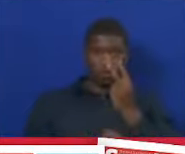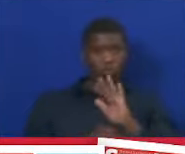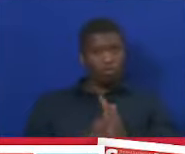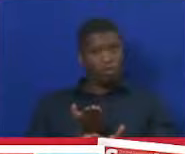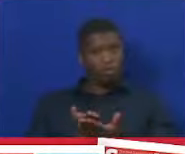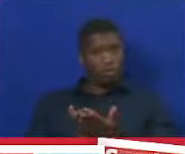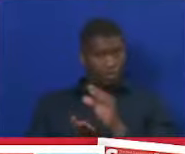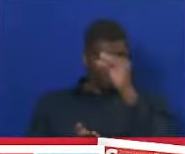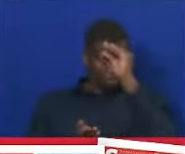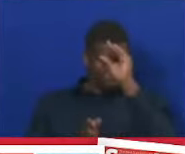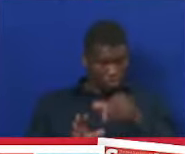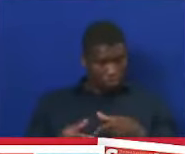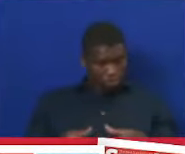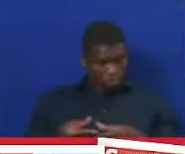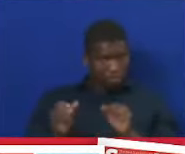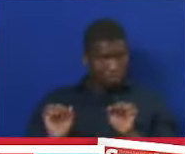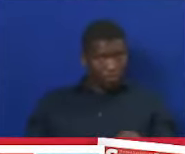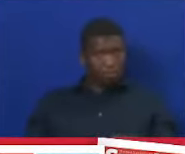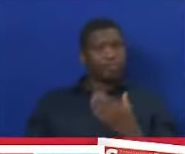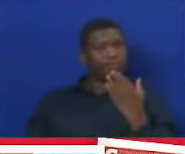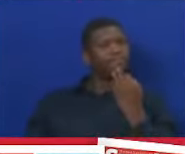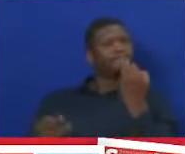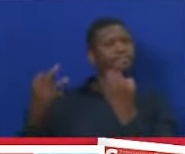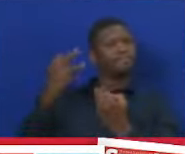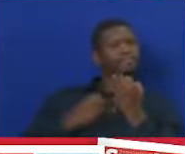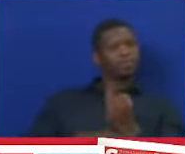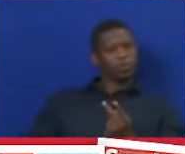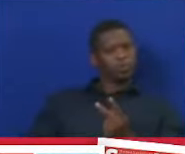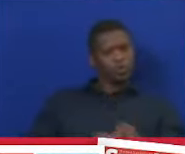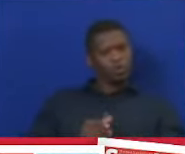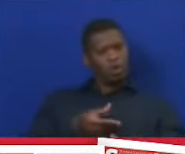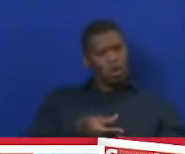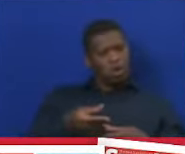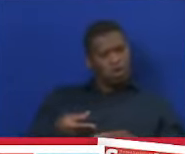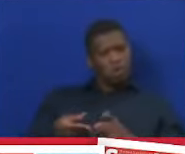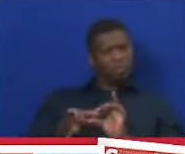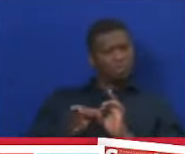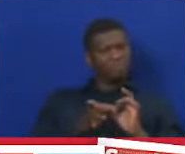those 2 dockets are related to.